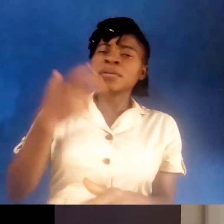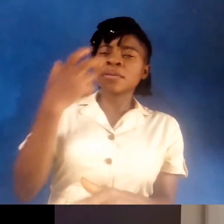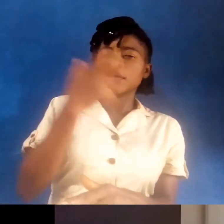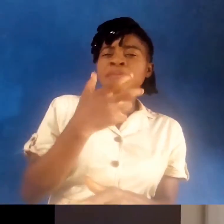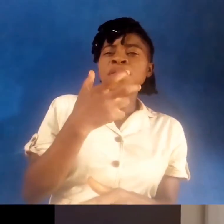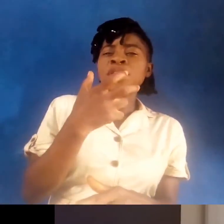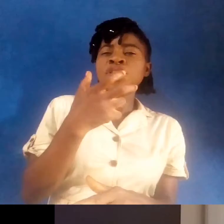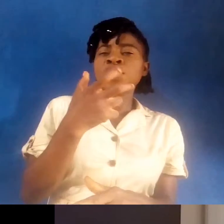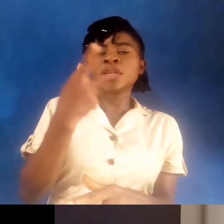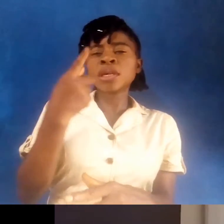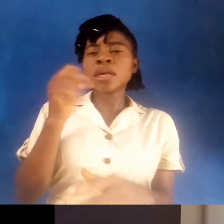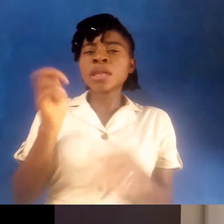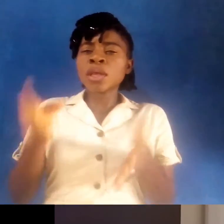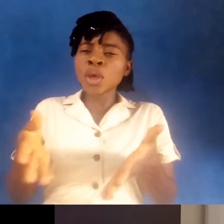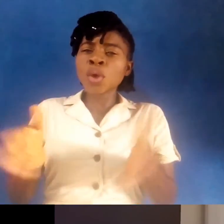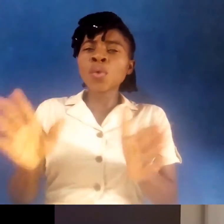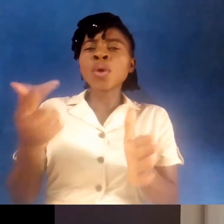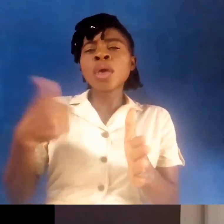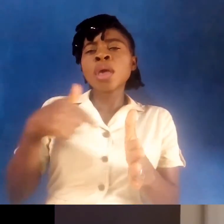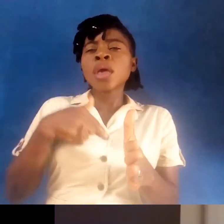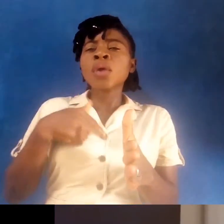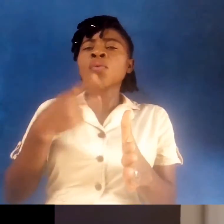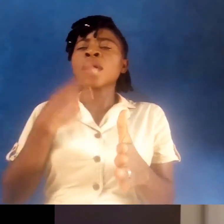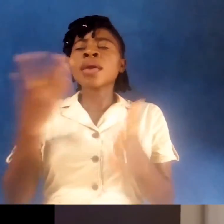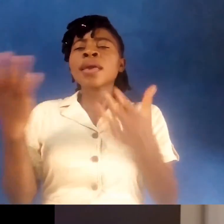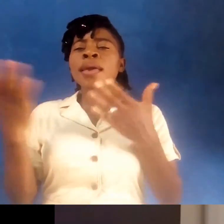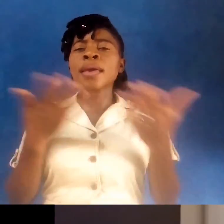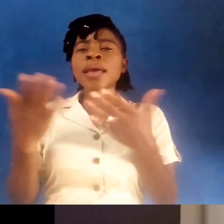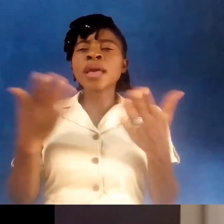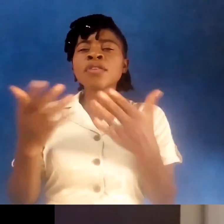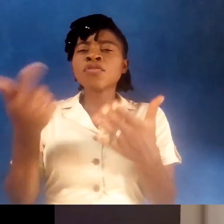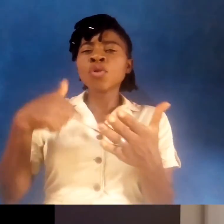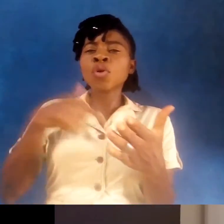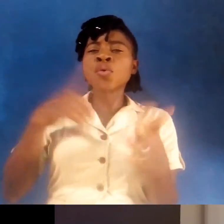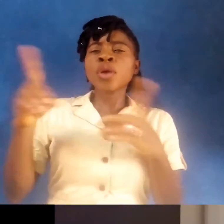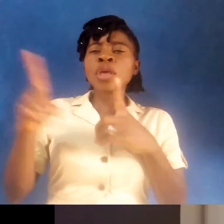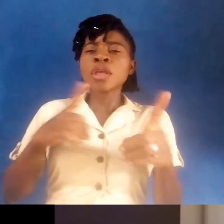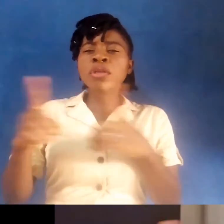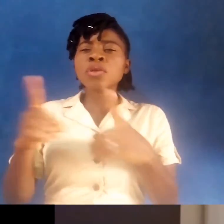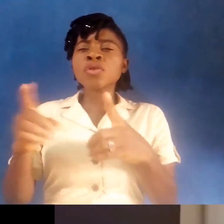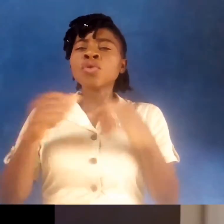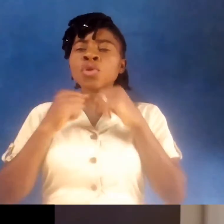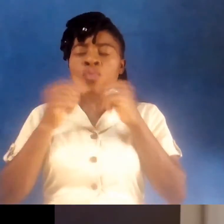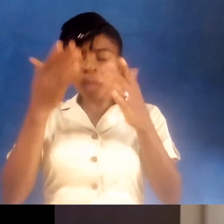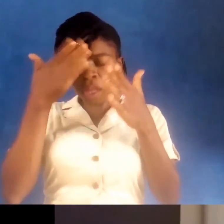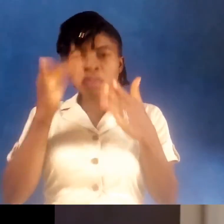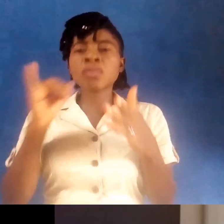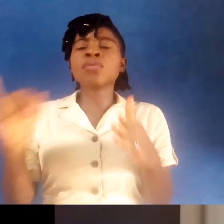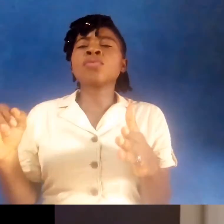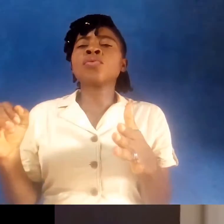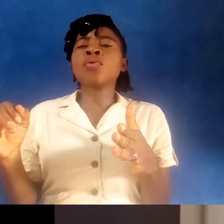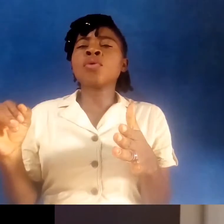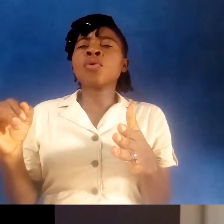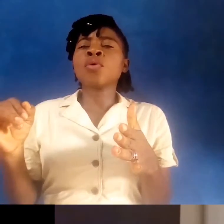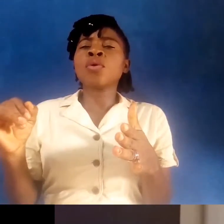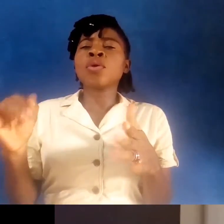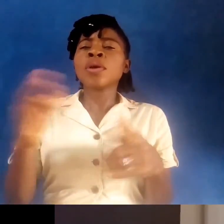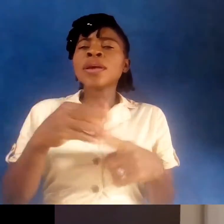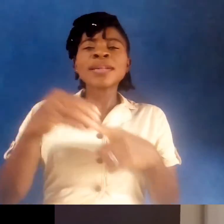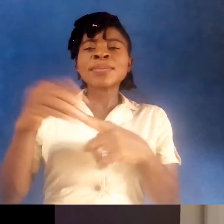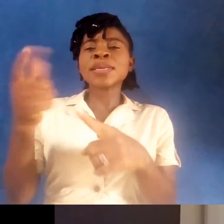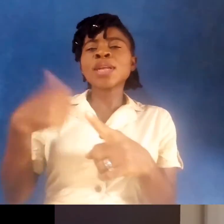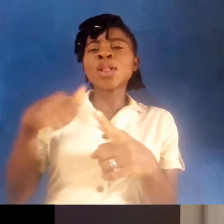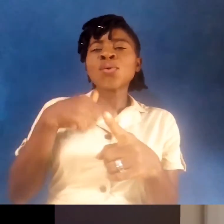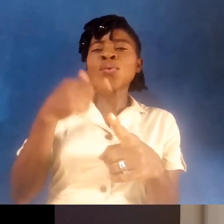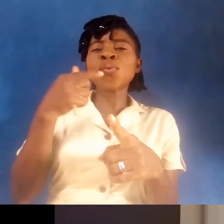way we gesture, we do it unconsciously, subconsciously, especially when we are